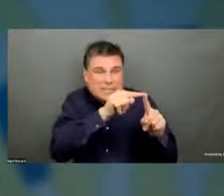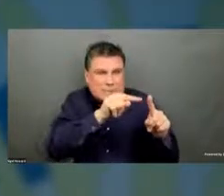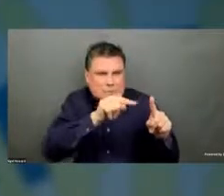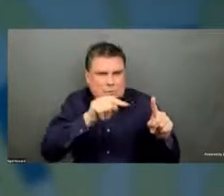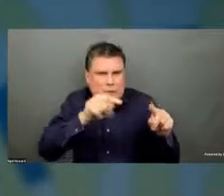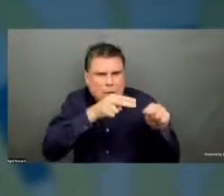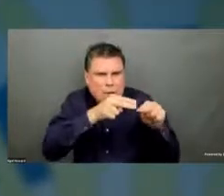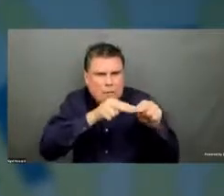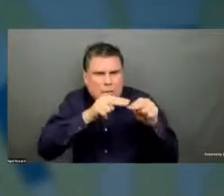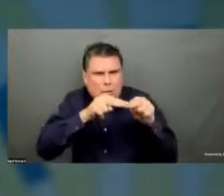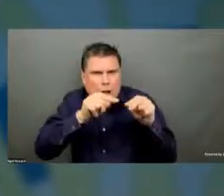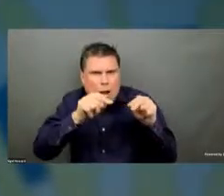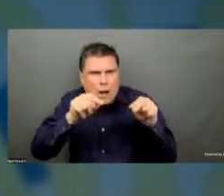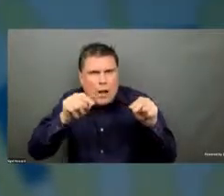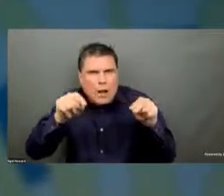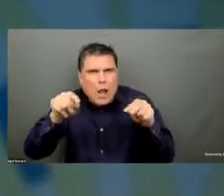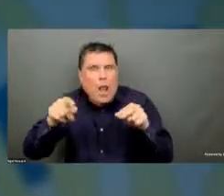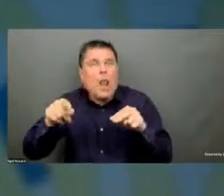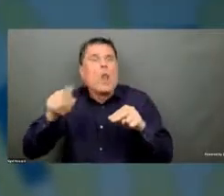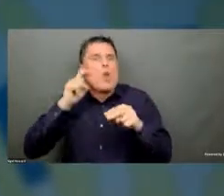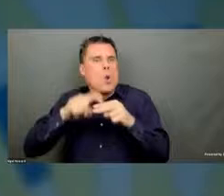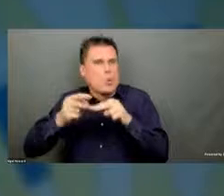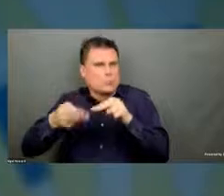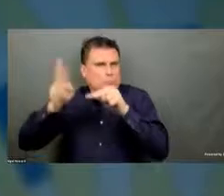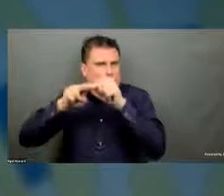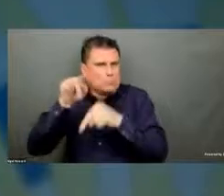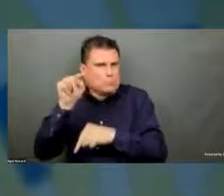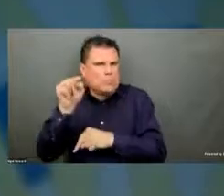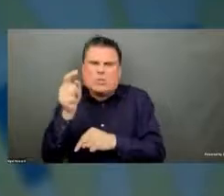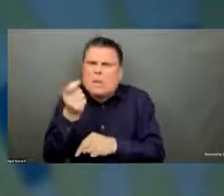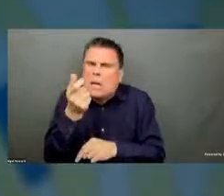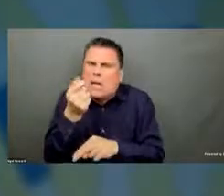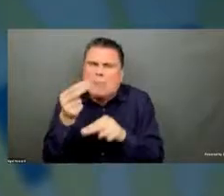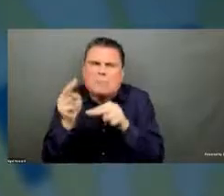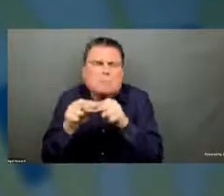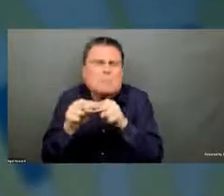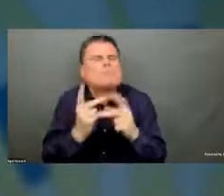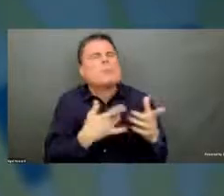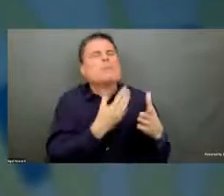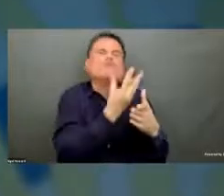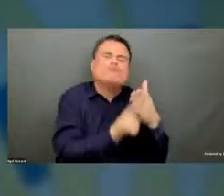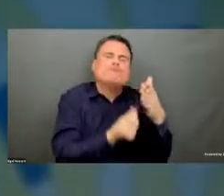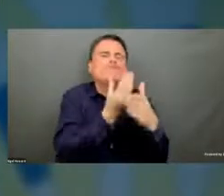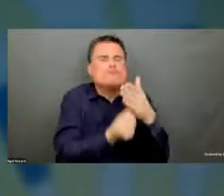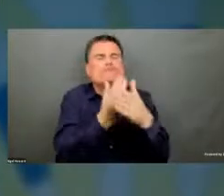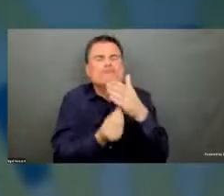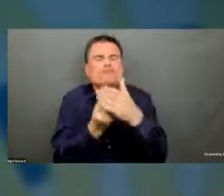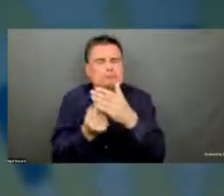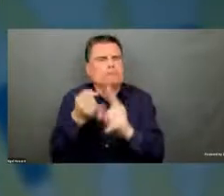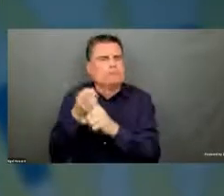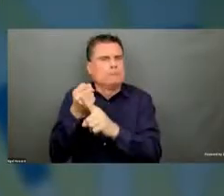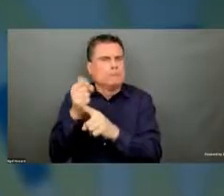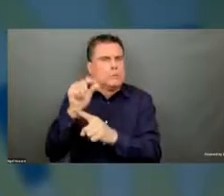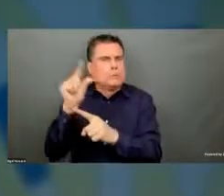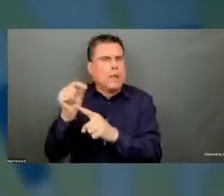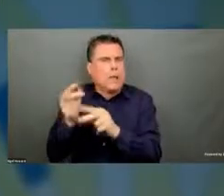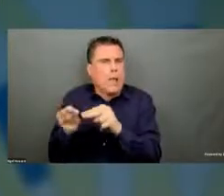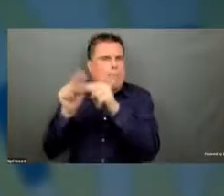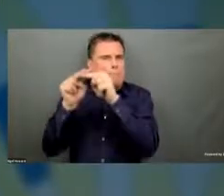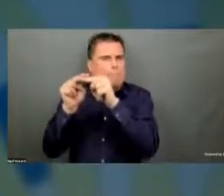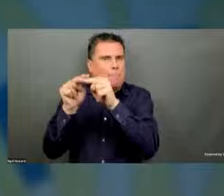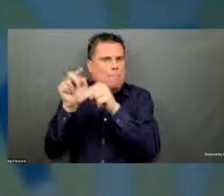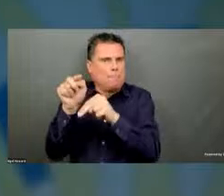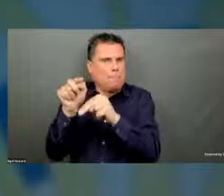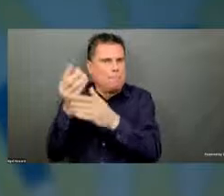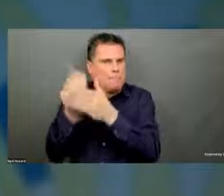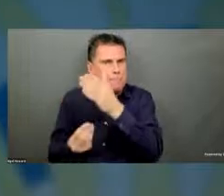all-cause mortality in this province. But we have not seen a dramatic increase that has been seen in other parts of the country